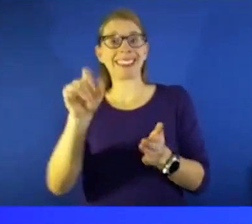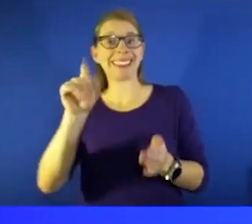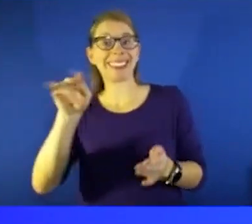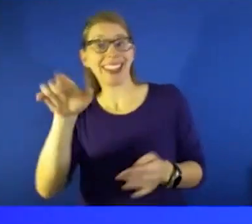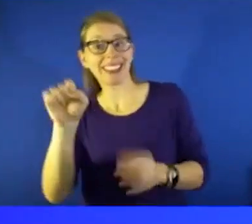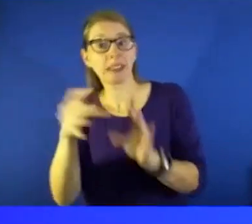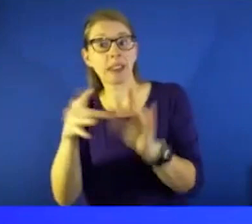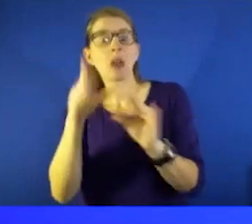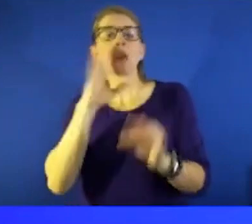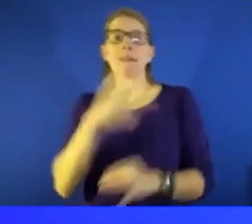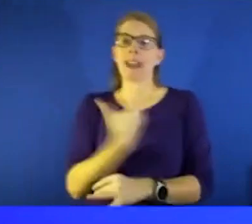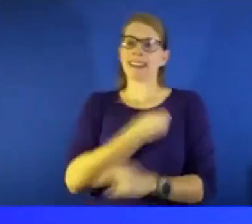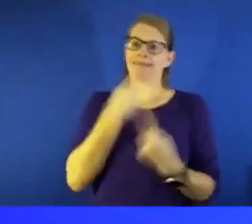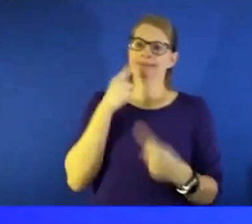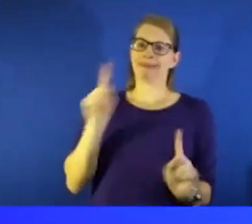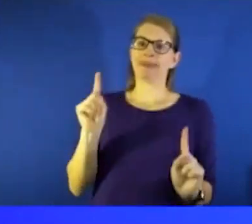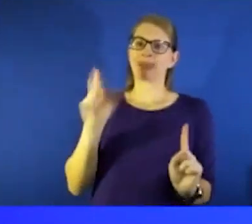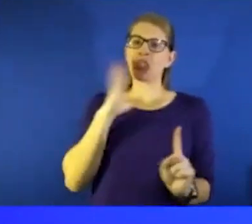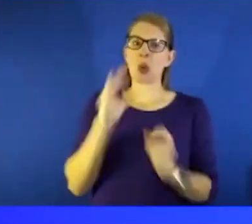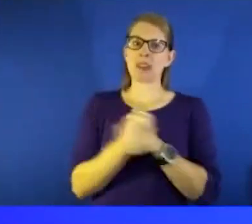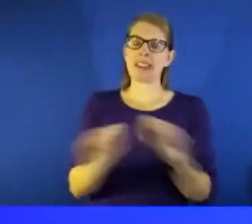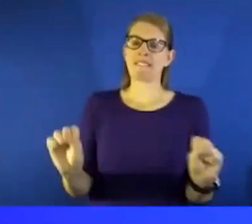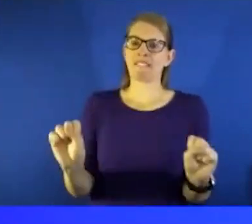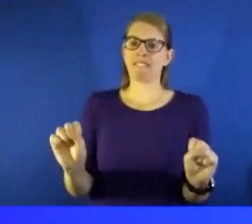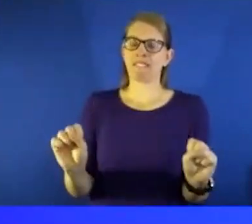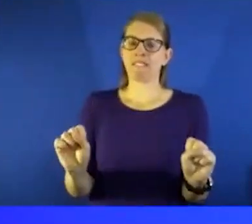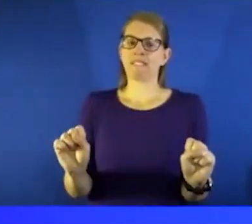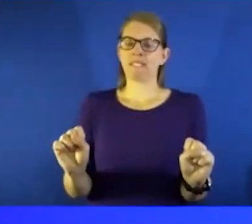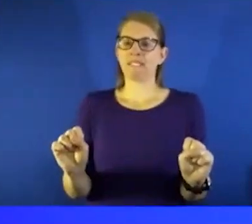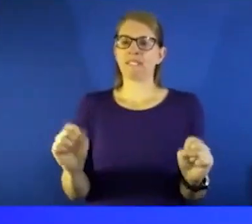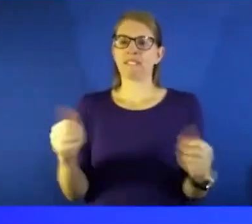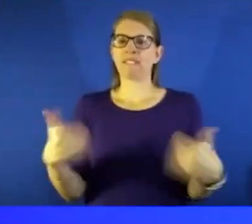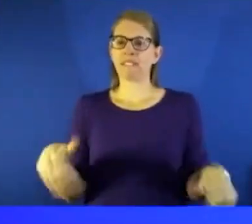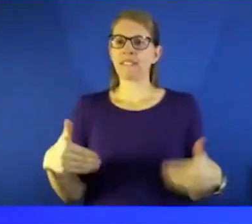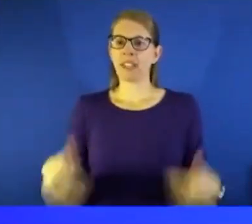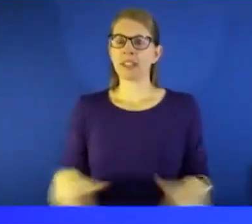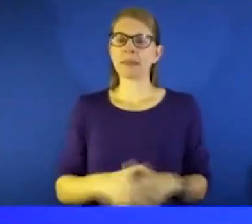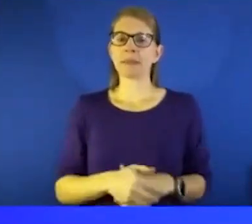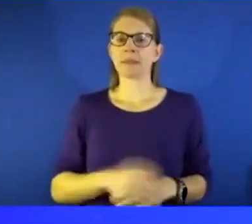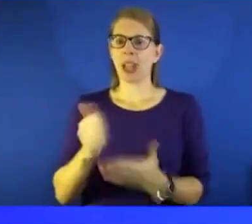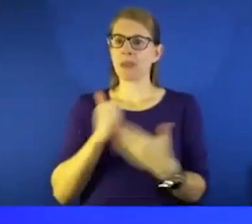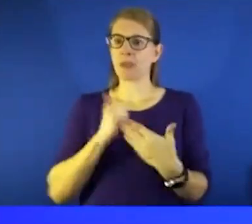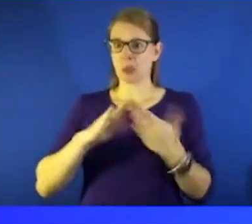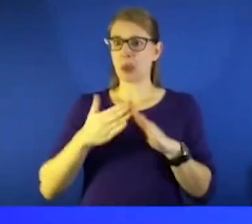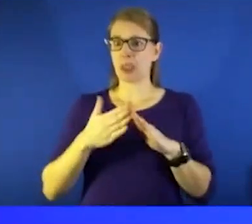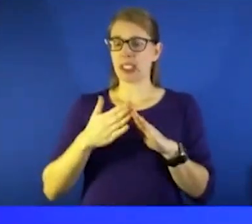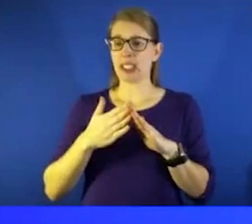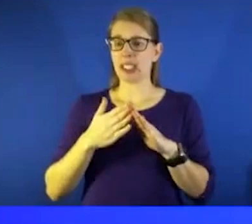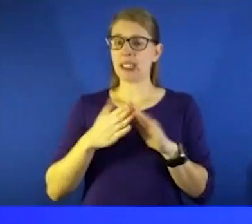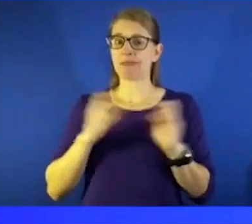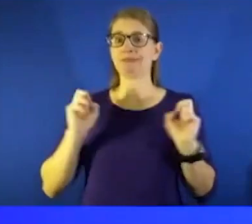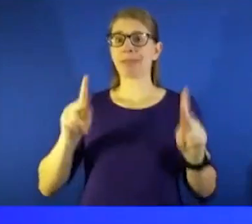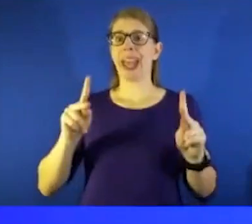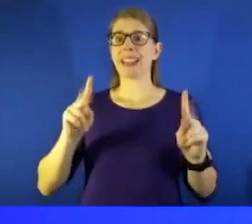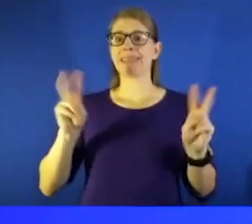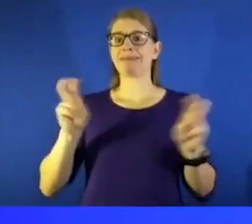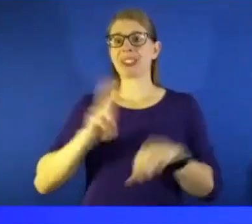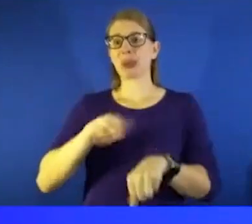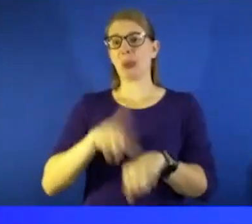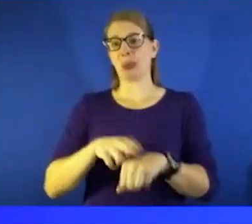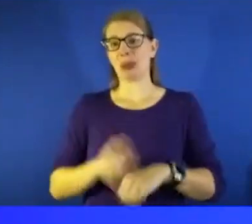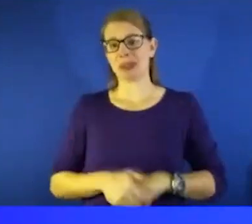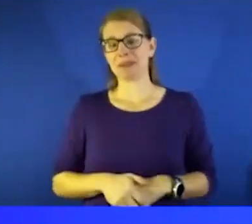vaccines work. We know that they're safe, that they're highly effective. This helps our communities get back to that sense of normalcy. It